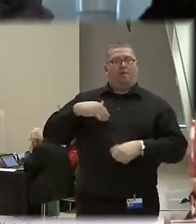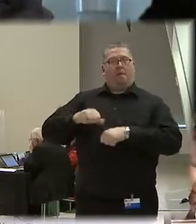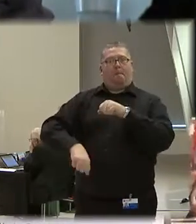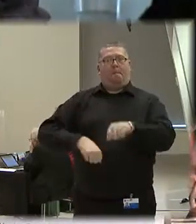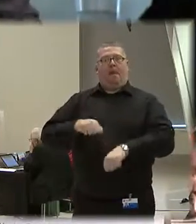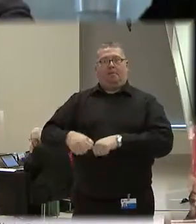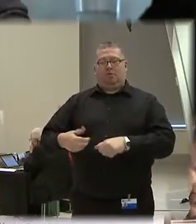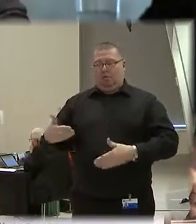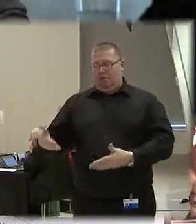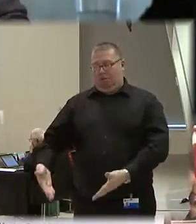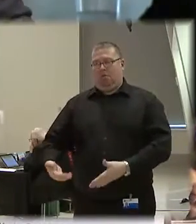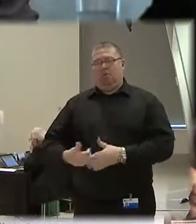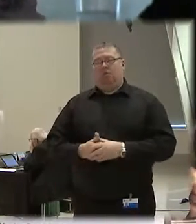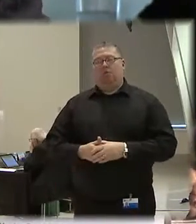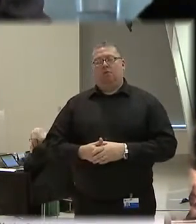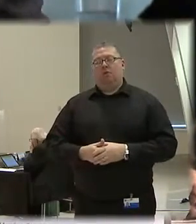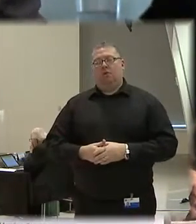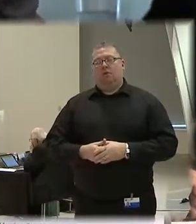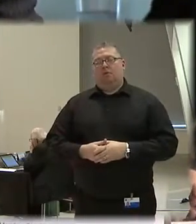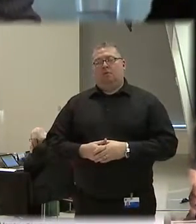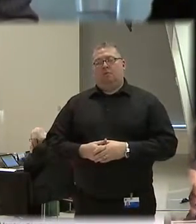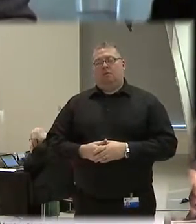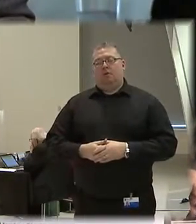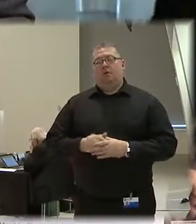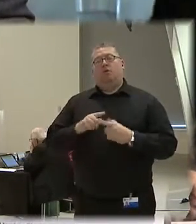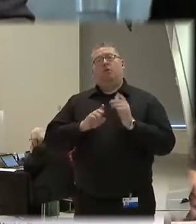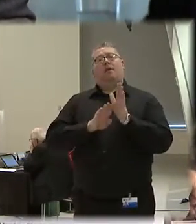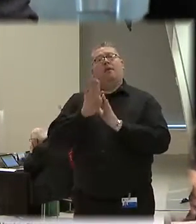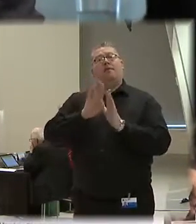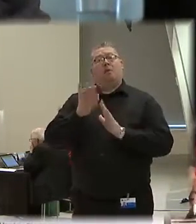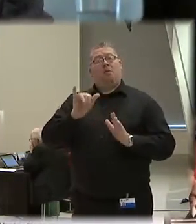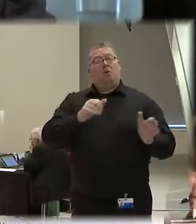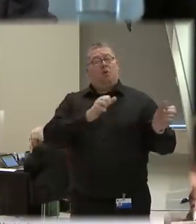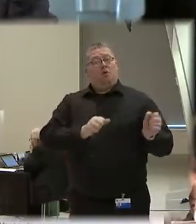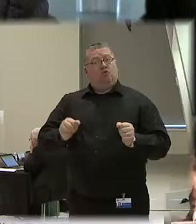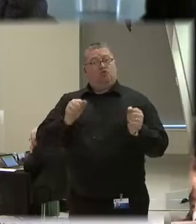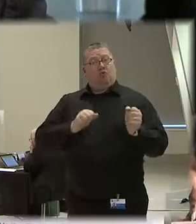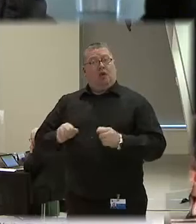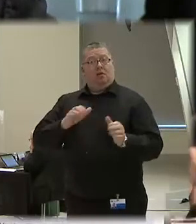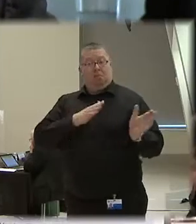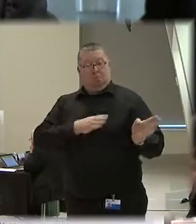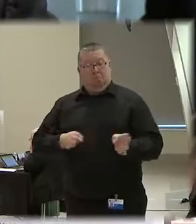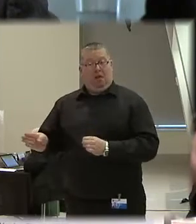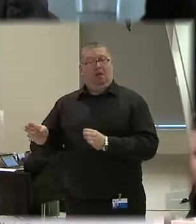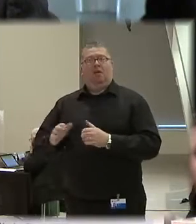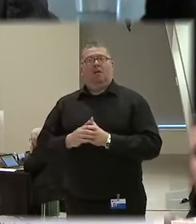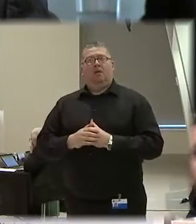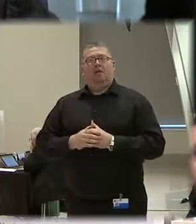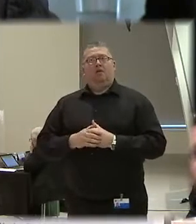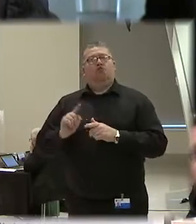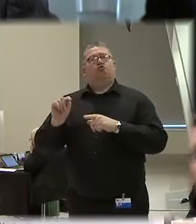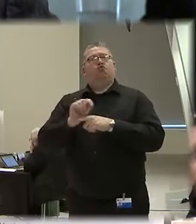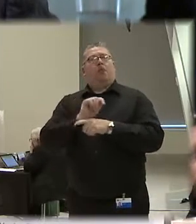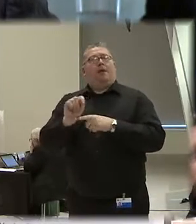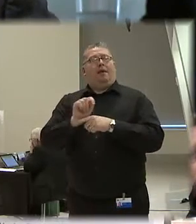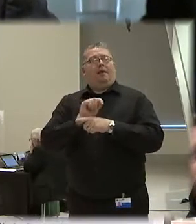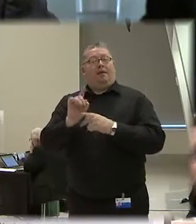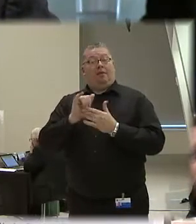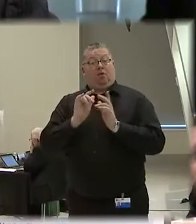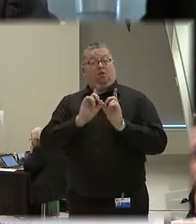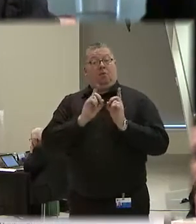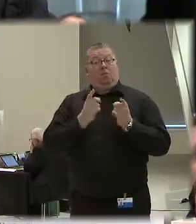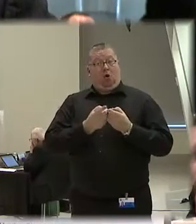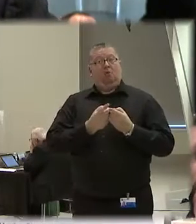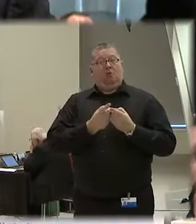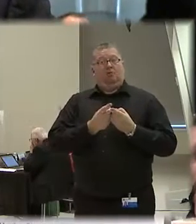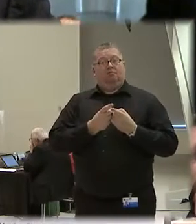front of you. So to develop these strategies and tactics and plan, the training that the department